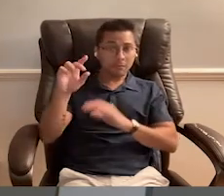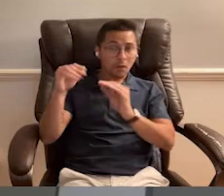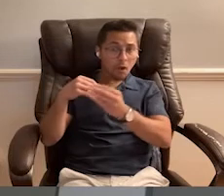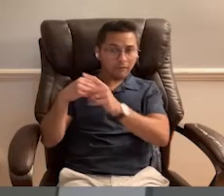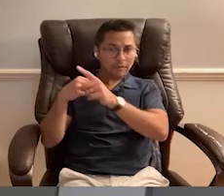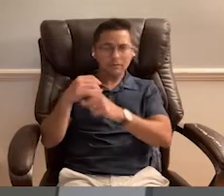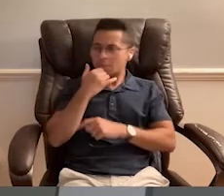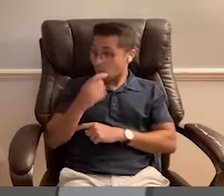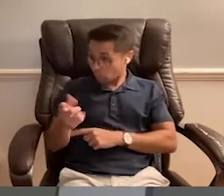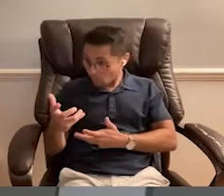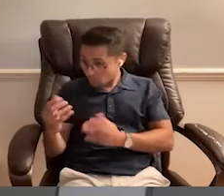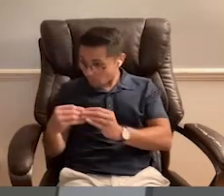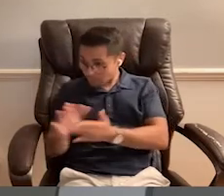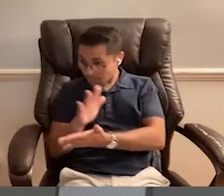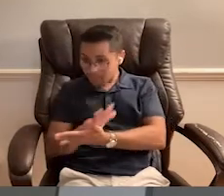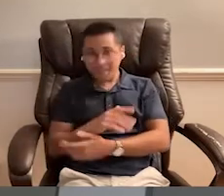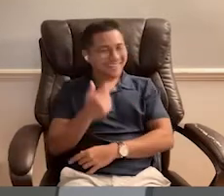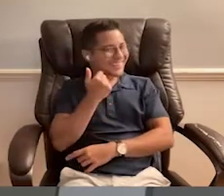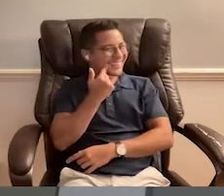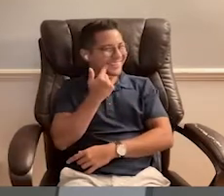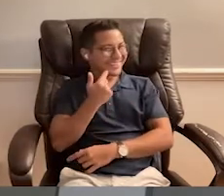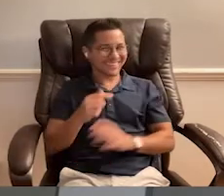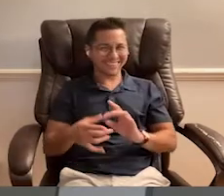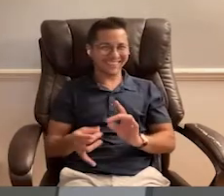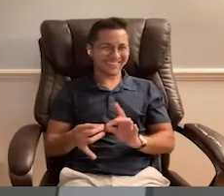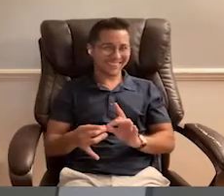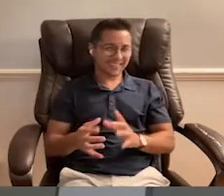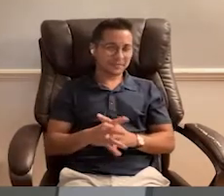The applications are submitted to the APD office.